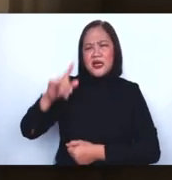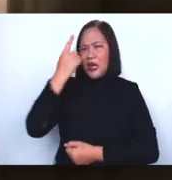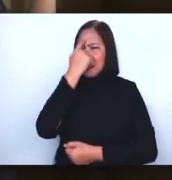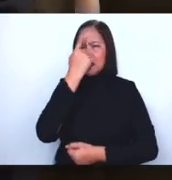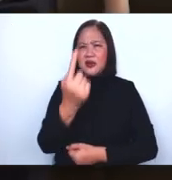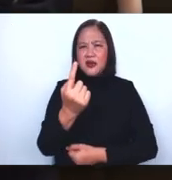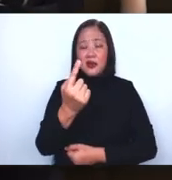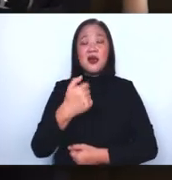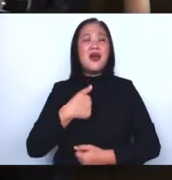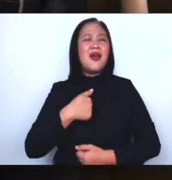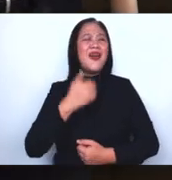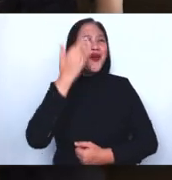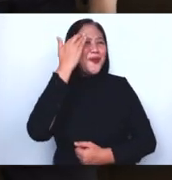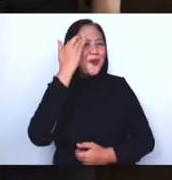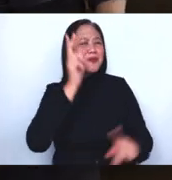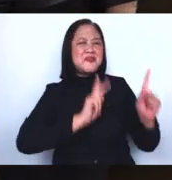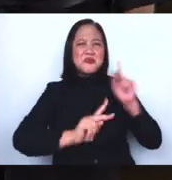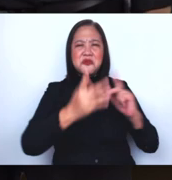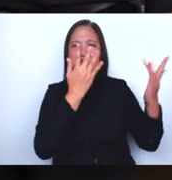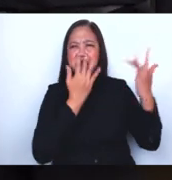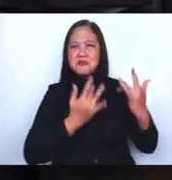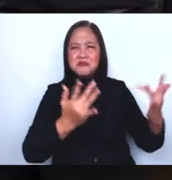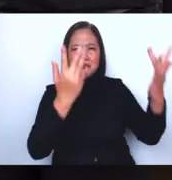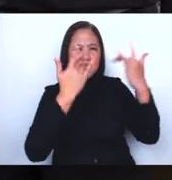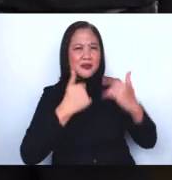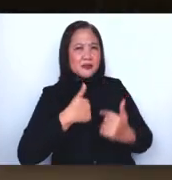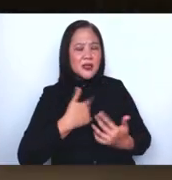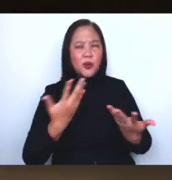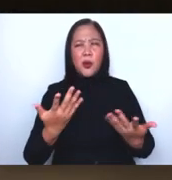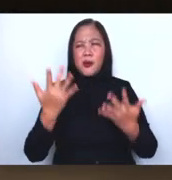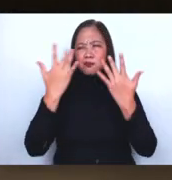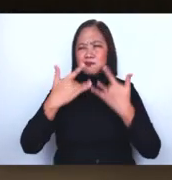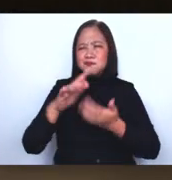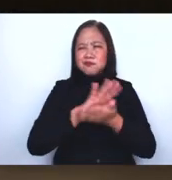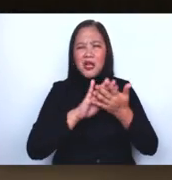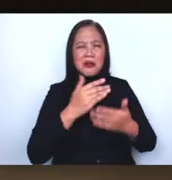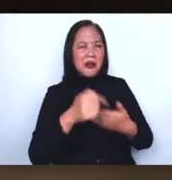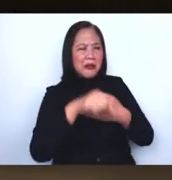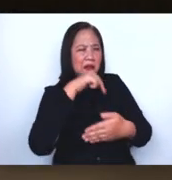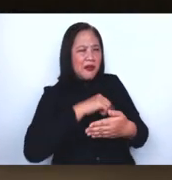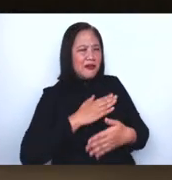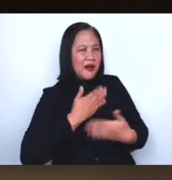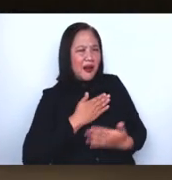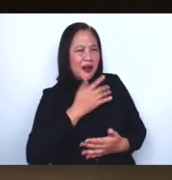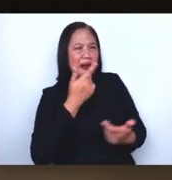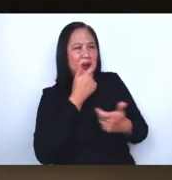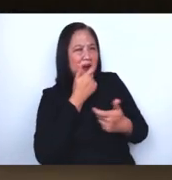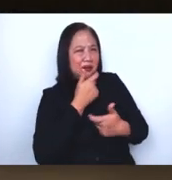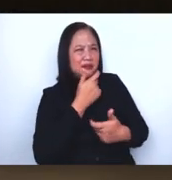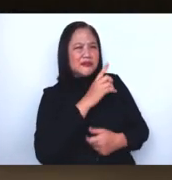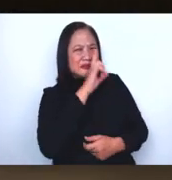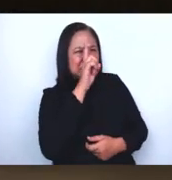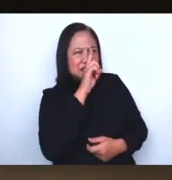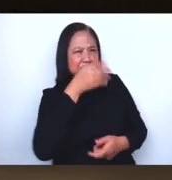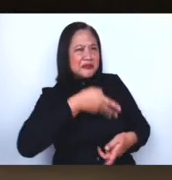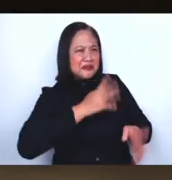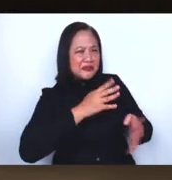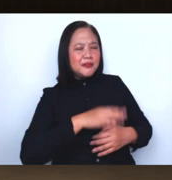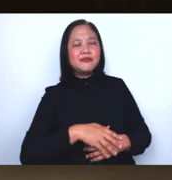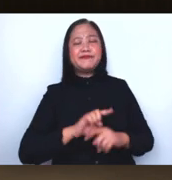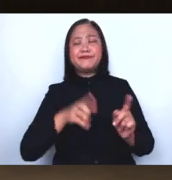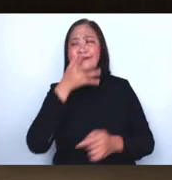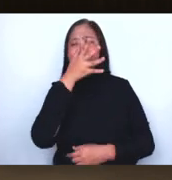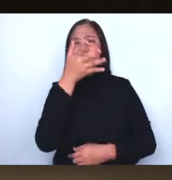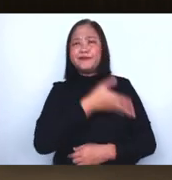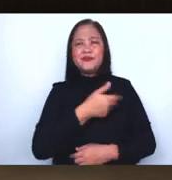alone. I know how people pitied me, with a pity mixed with joyful scorn. But I